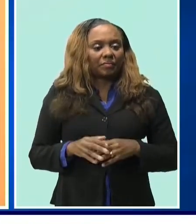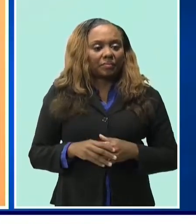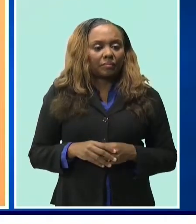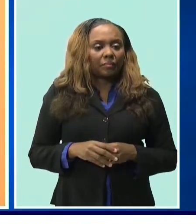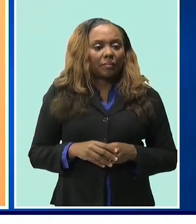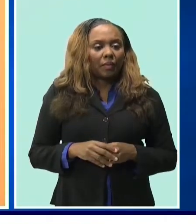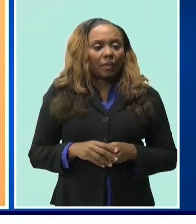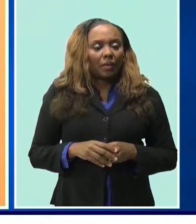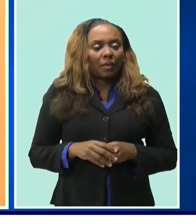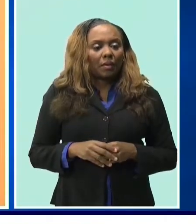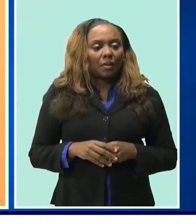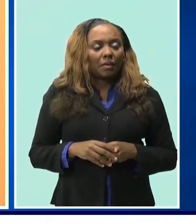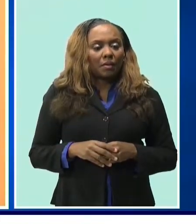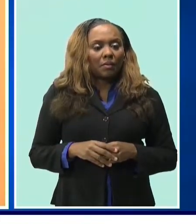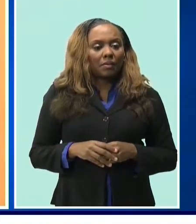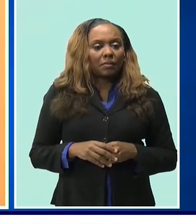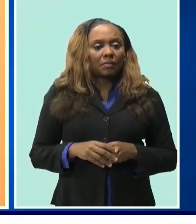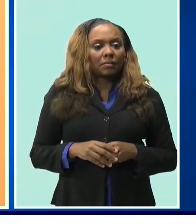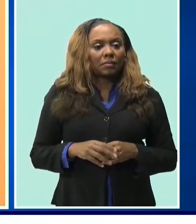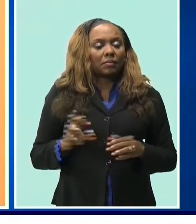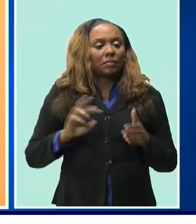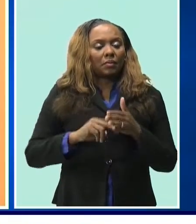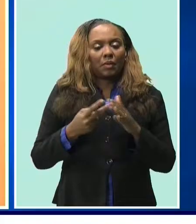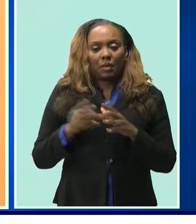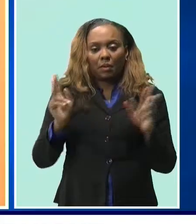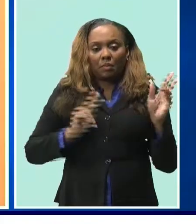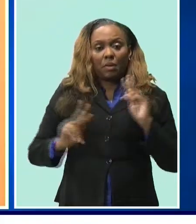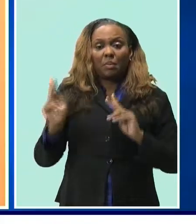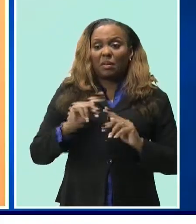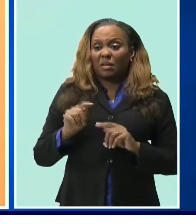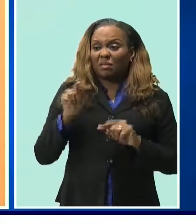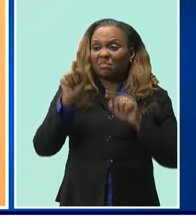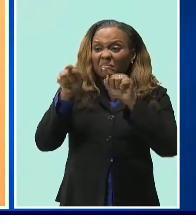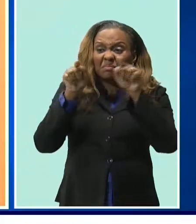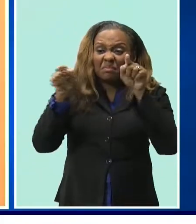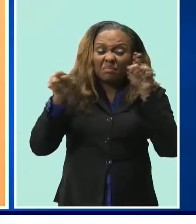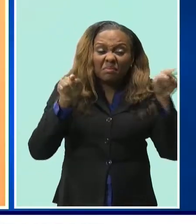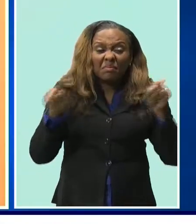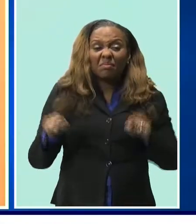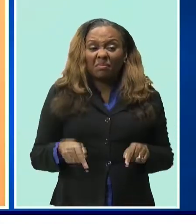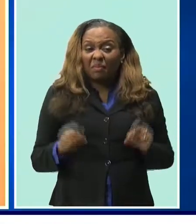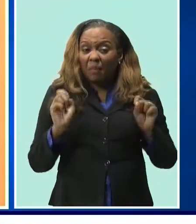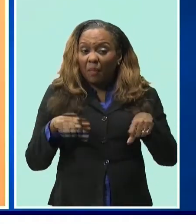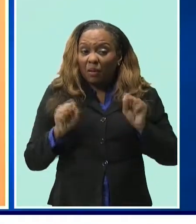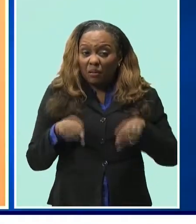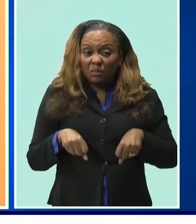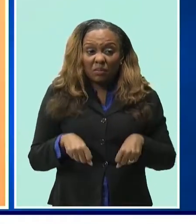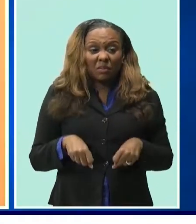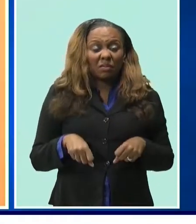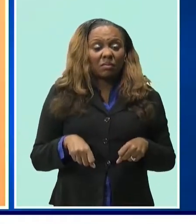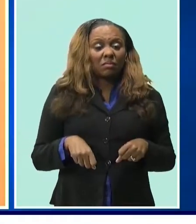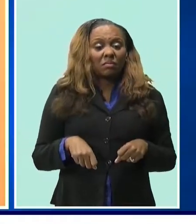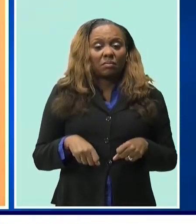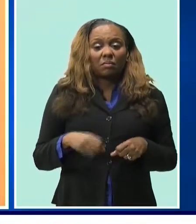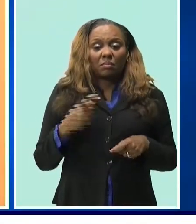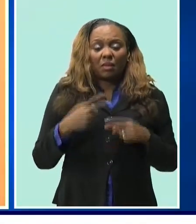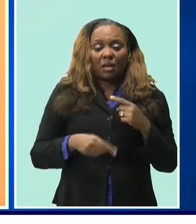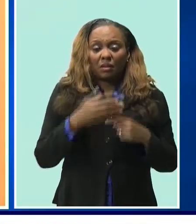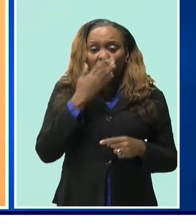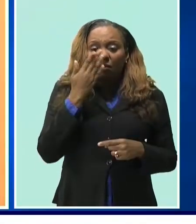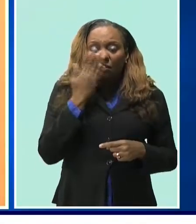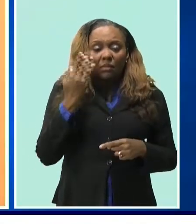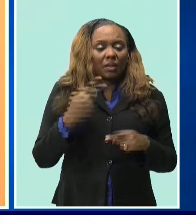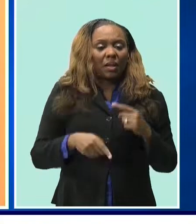demonstrating to us that there may be persons out there who may have these symptoms and may be dismissing them as something